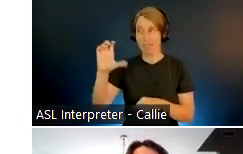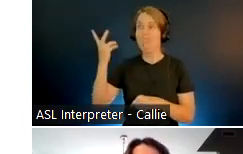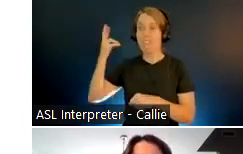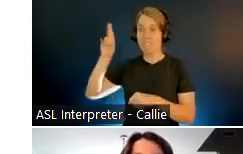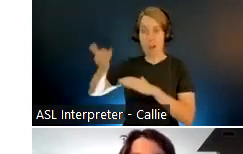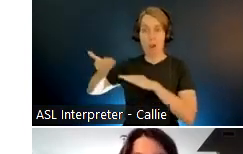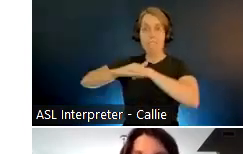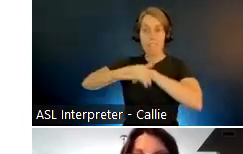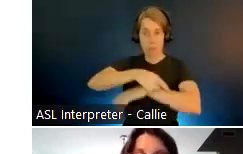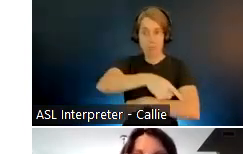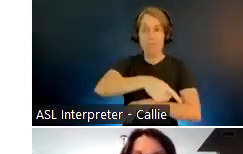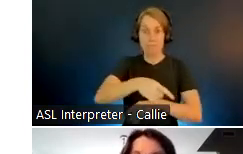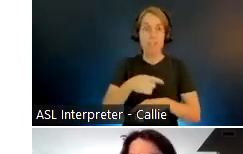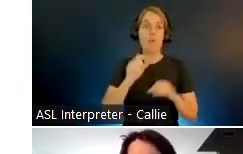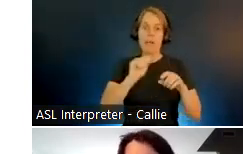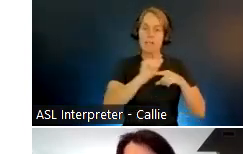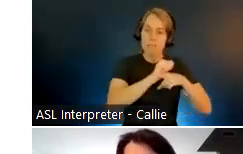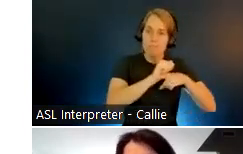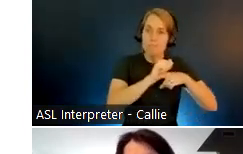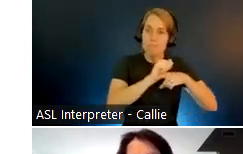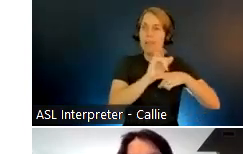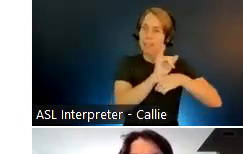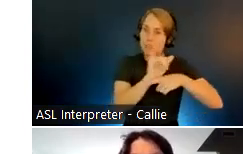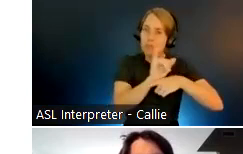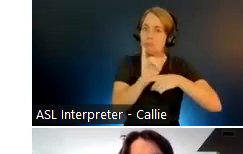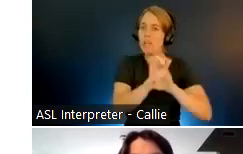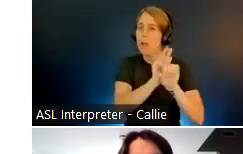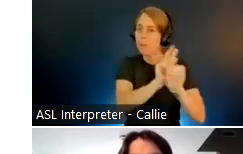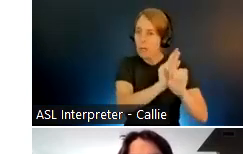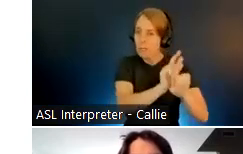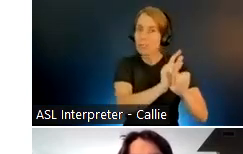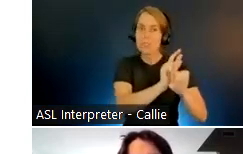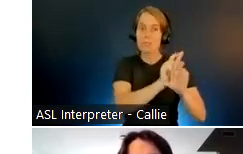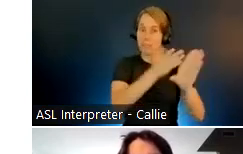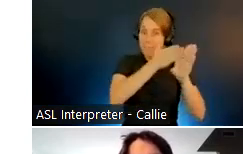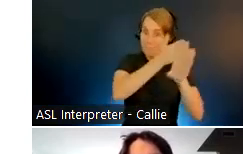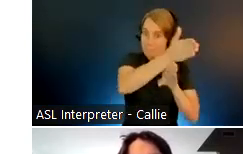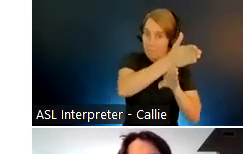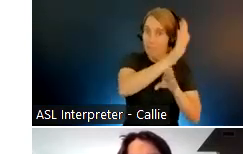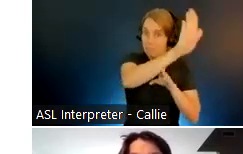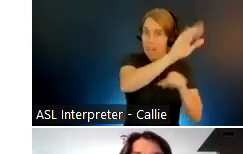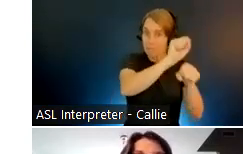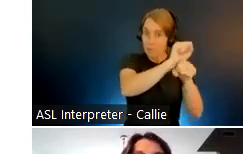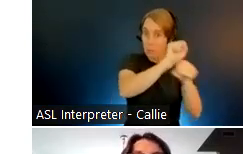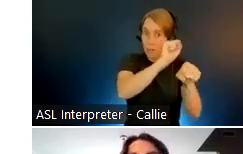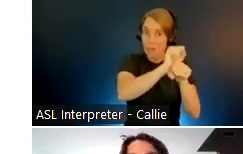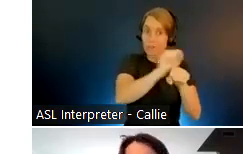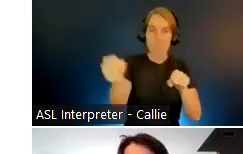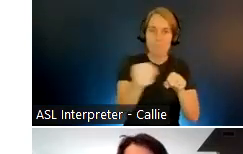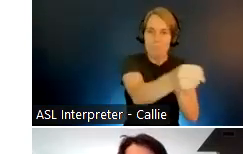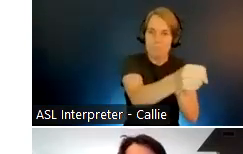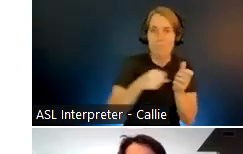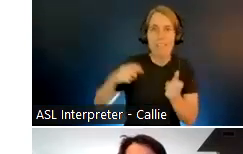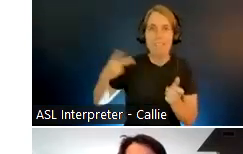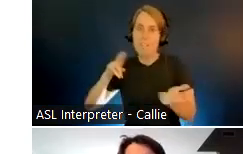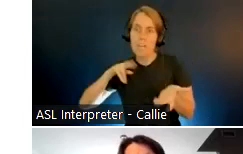apprenticeships in the community in a career field that the student is interested in. And so these are so